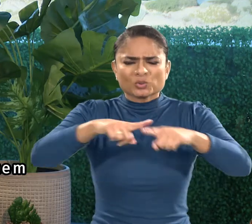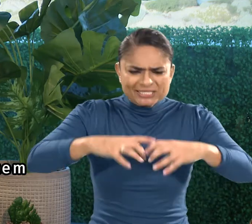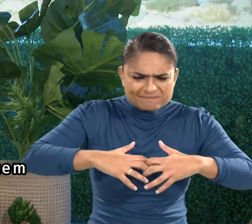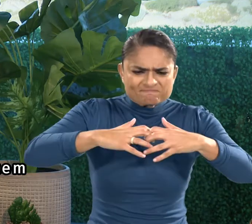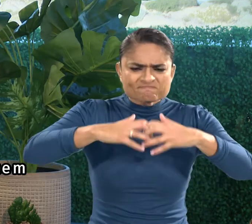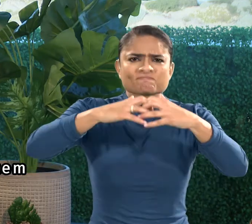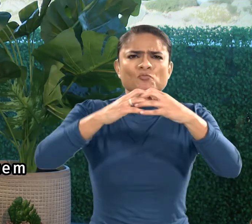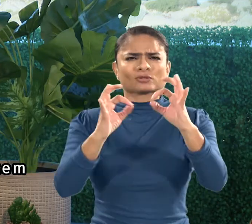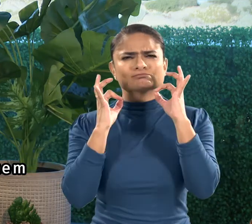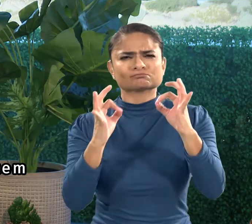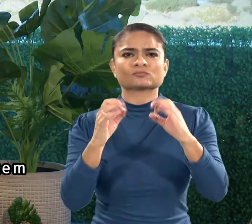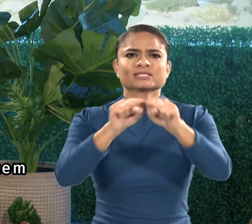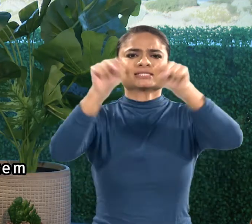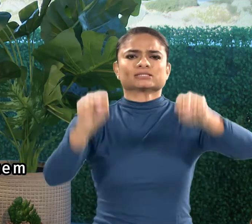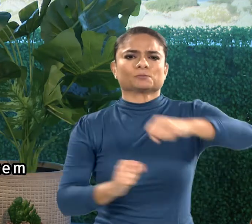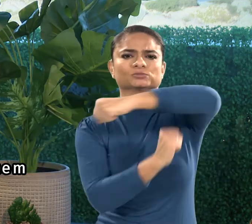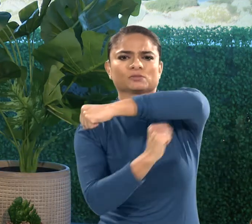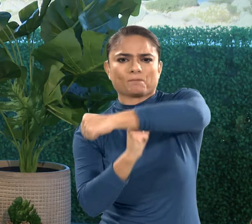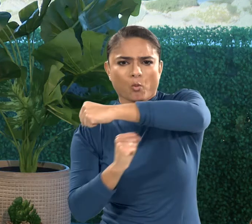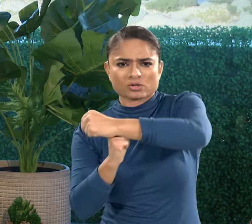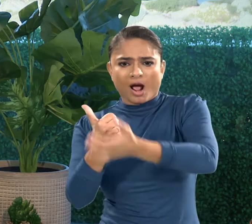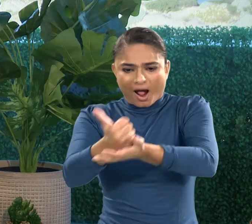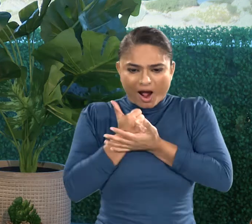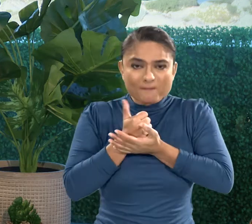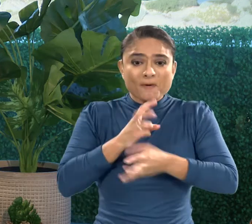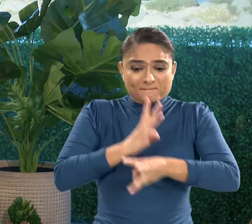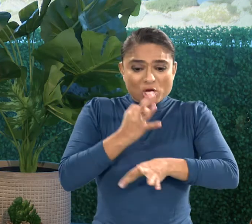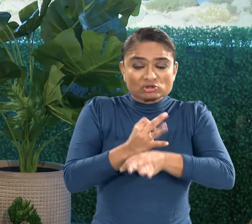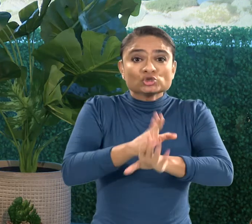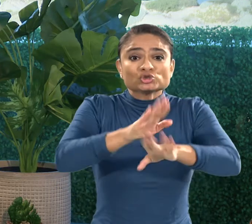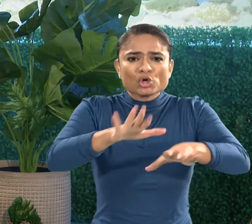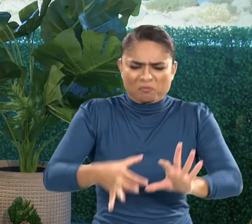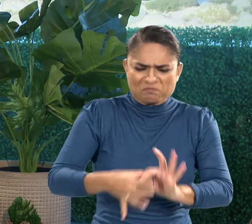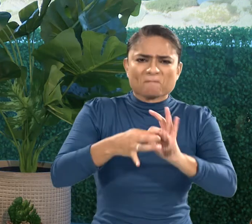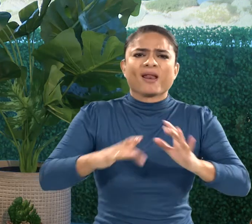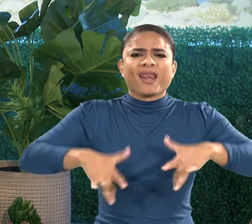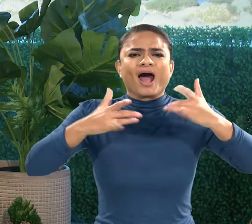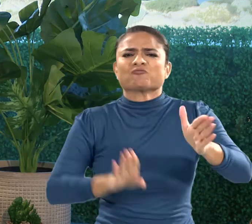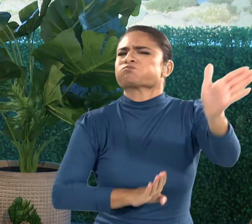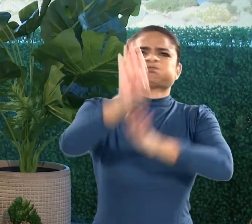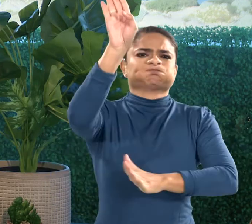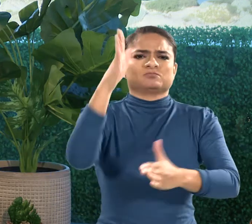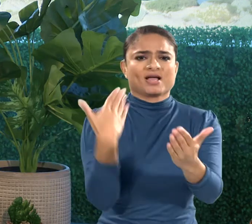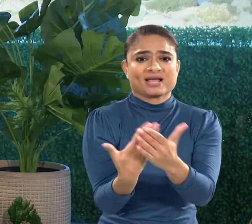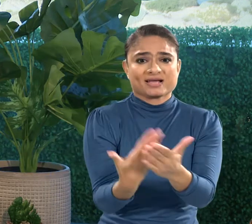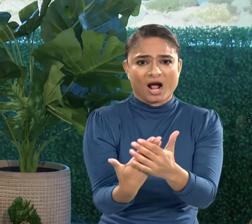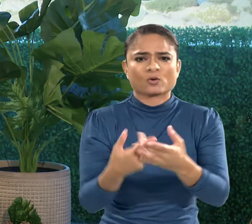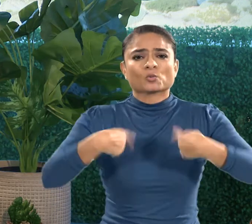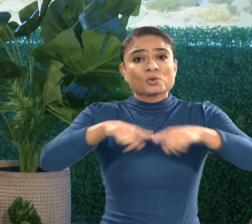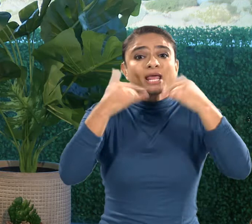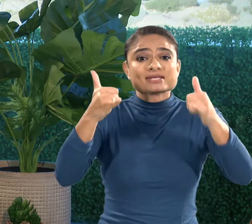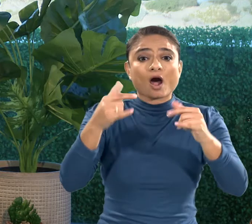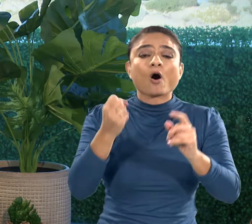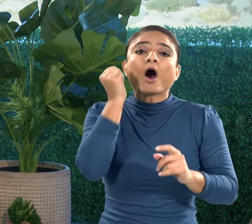skep 'n ondersteuningsstelsel wat nodig is om die beste in beide die ouer en die kind na vore te bring.